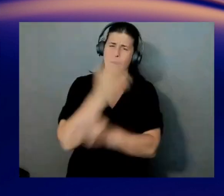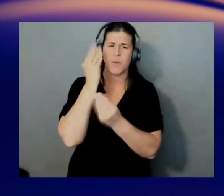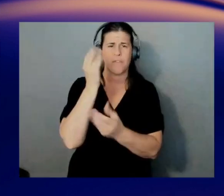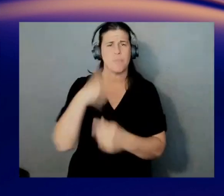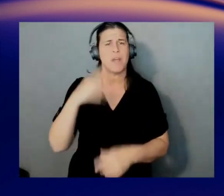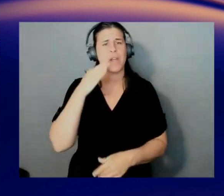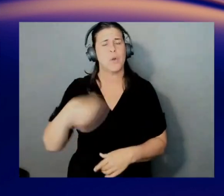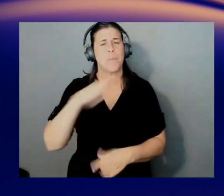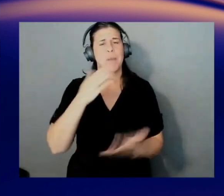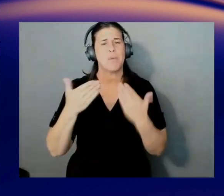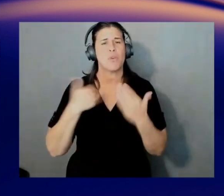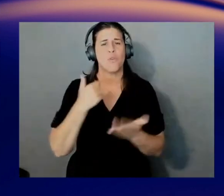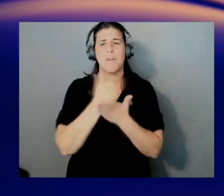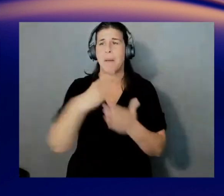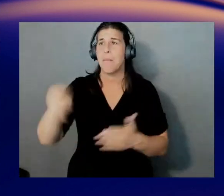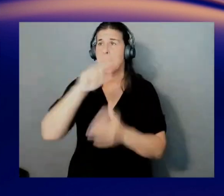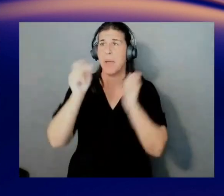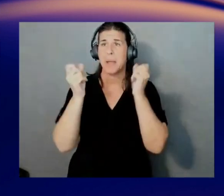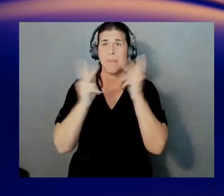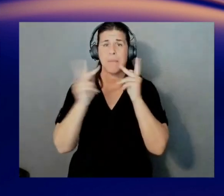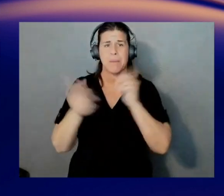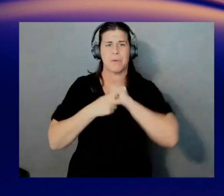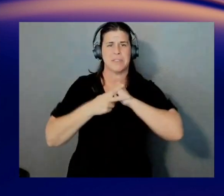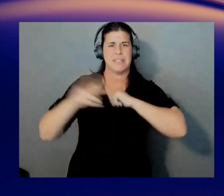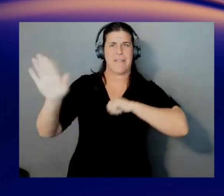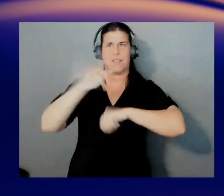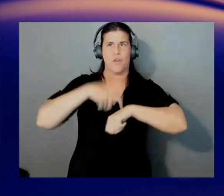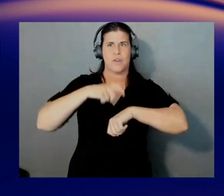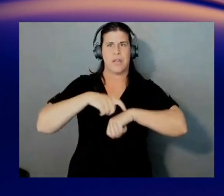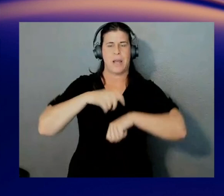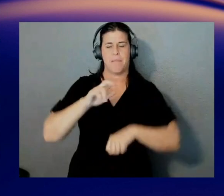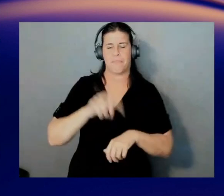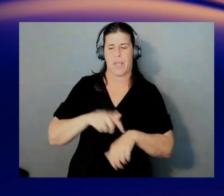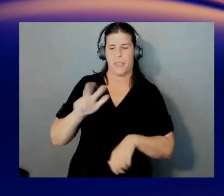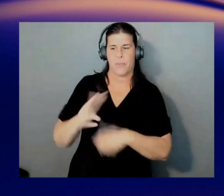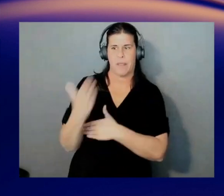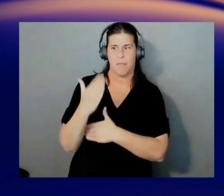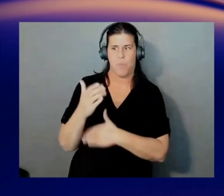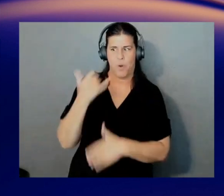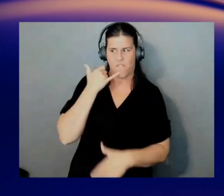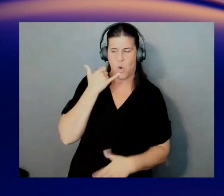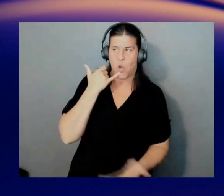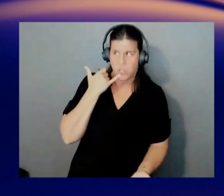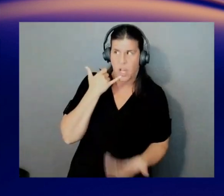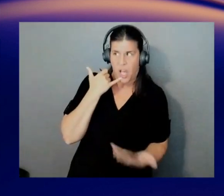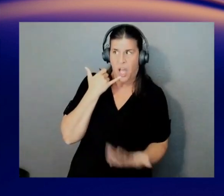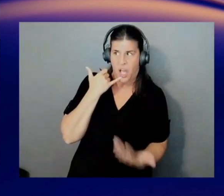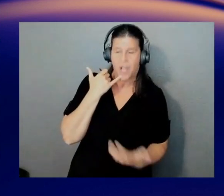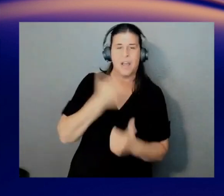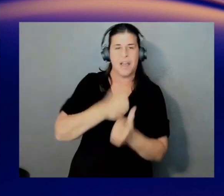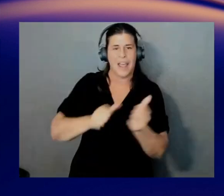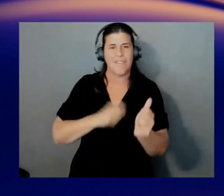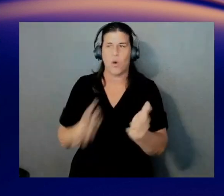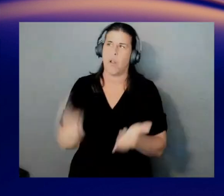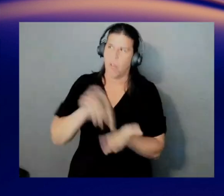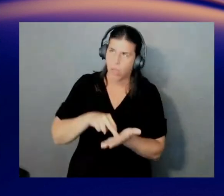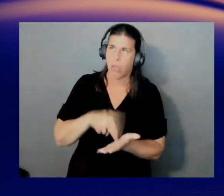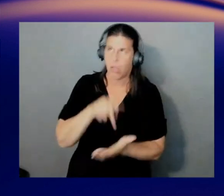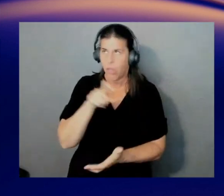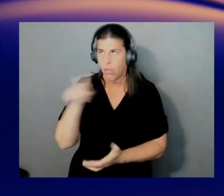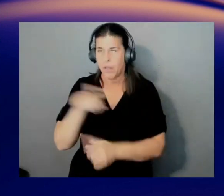lot of people out there save some time on those 3 a.m. phone calls and hopefully avoid having to get out of bed altogether.